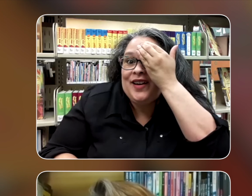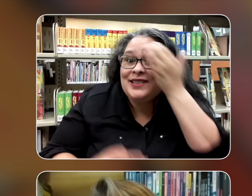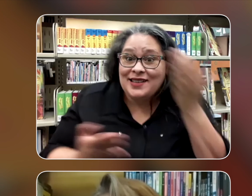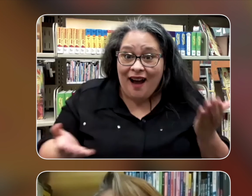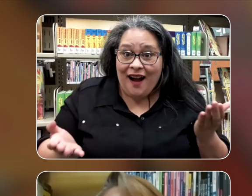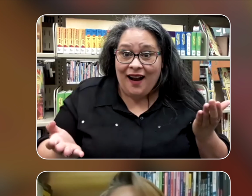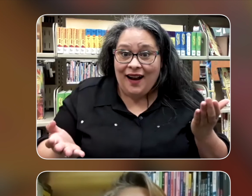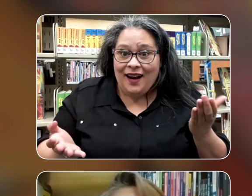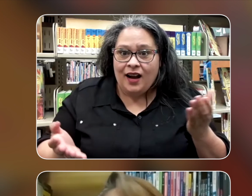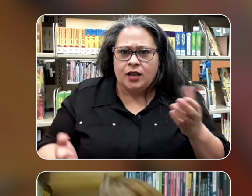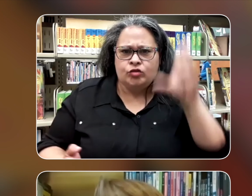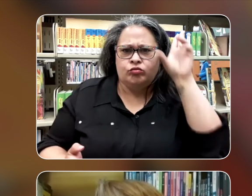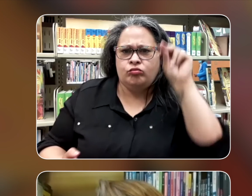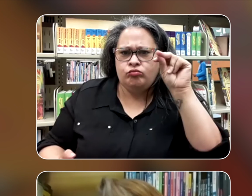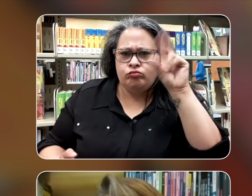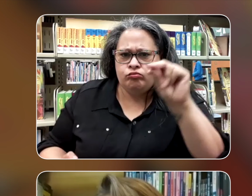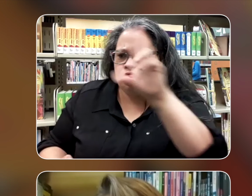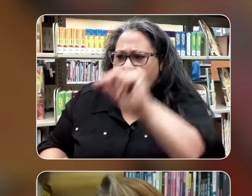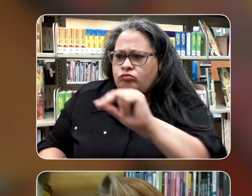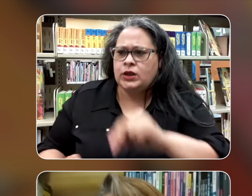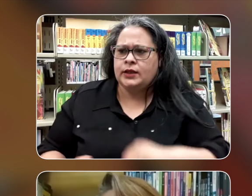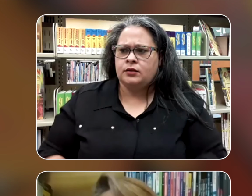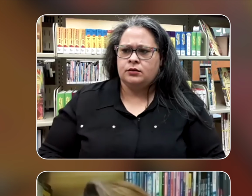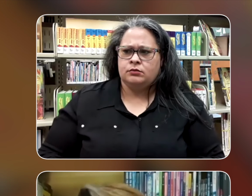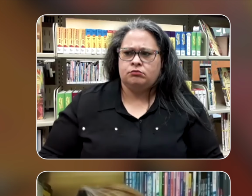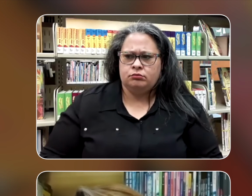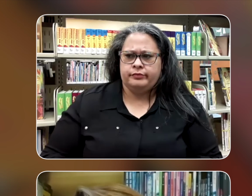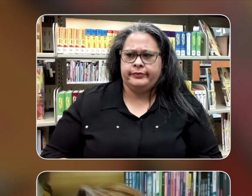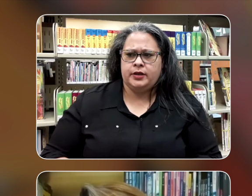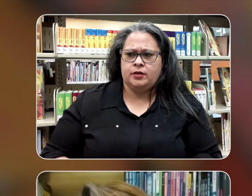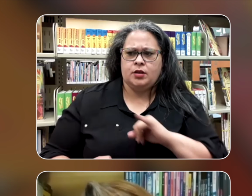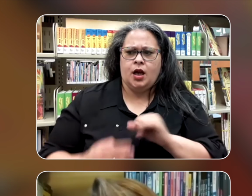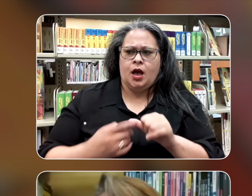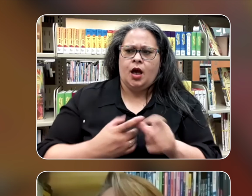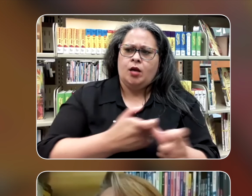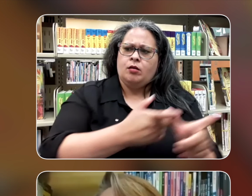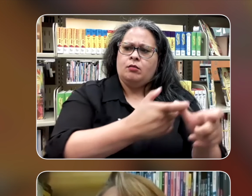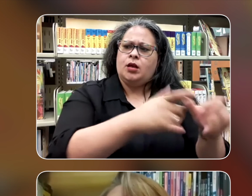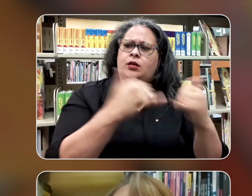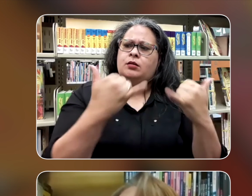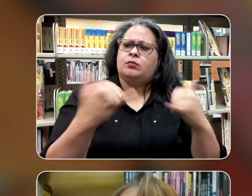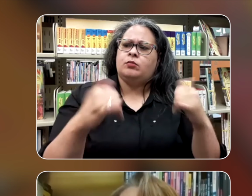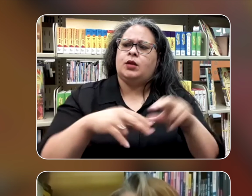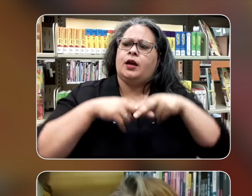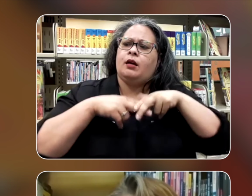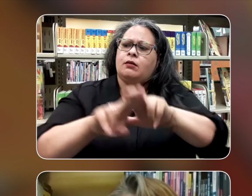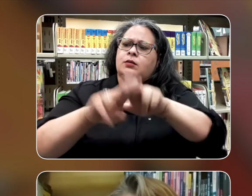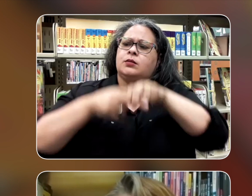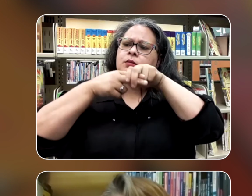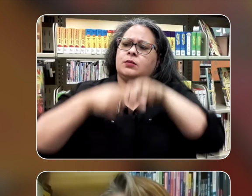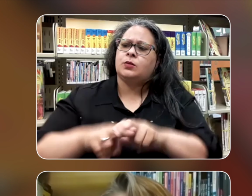suggest? No way, they say. So I run off to play on the swings by myself.